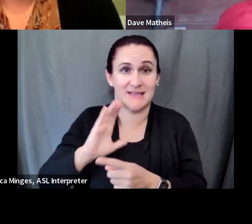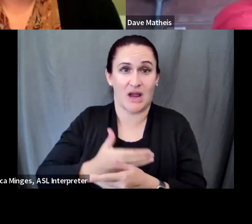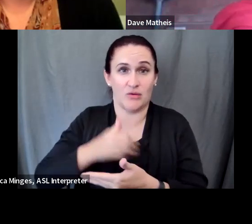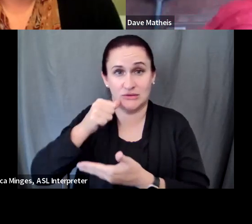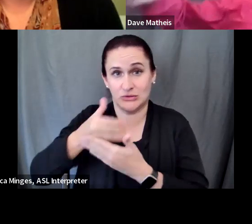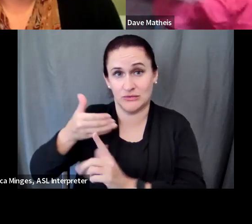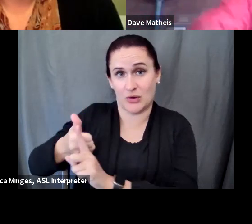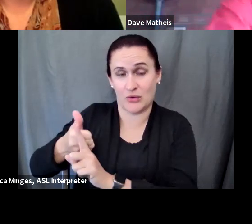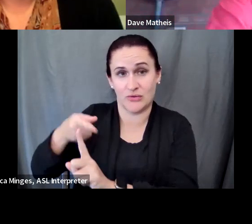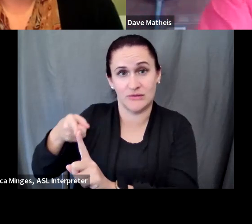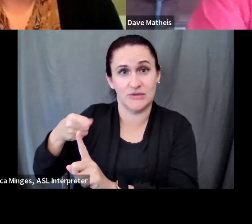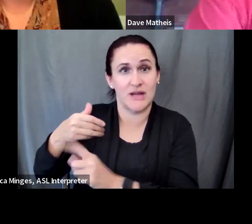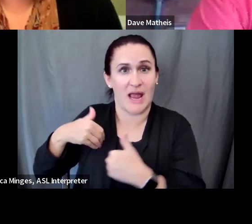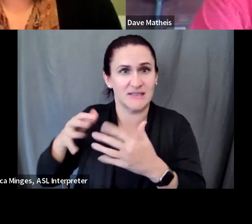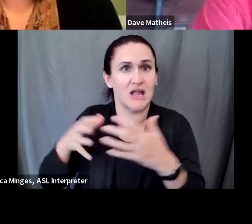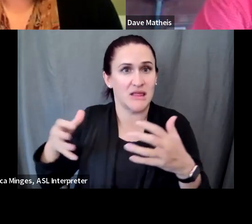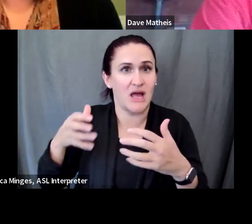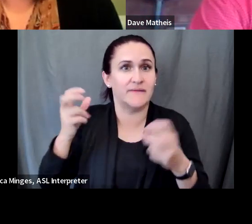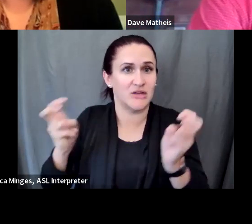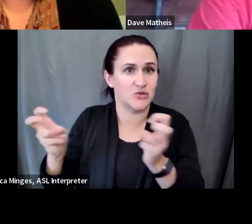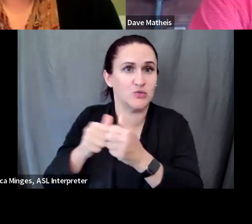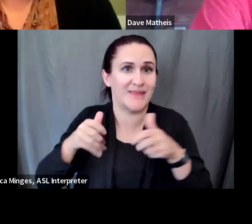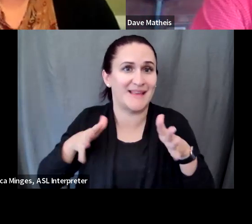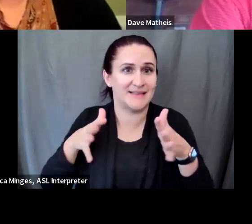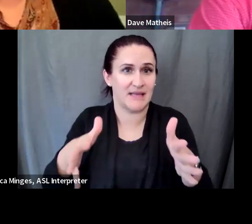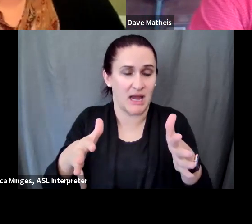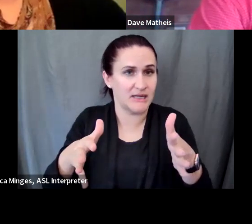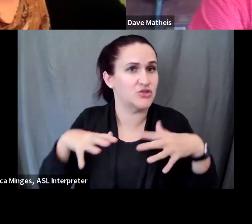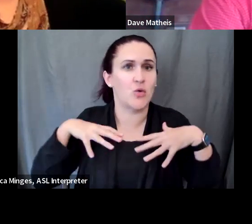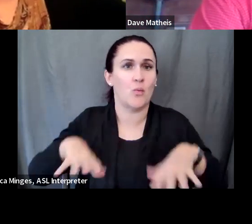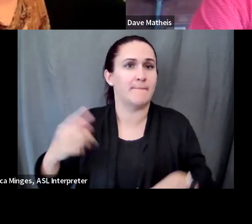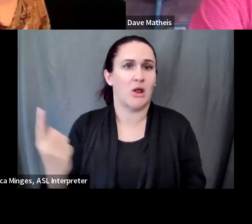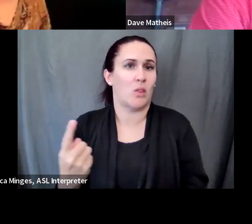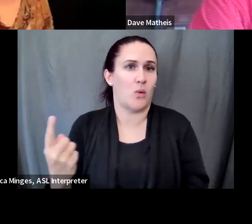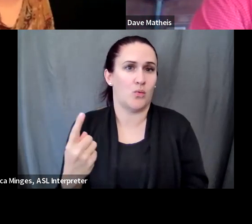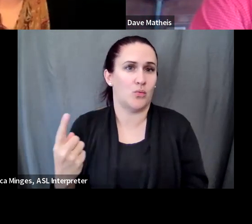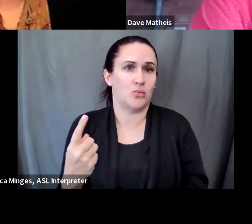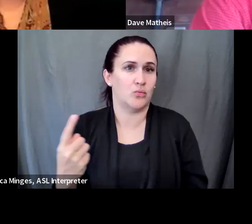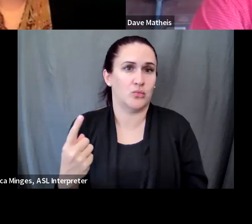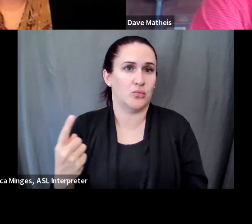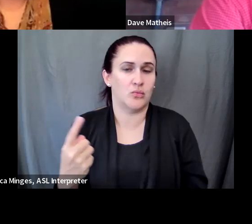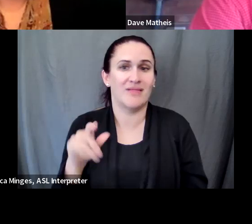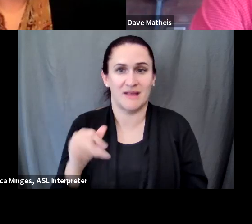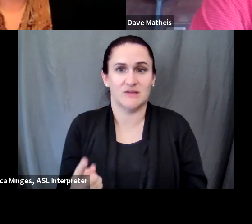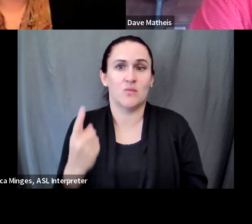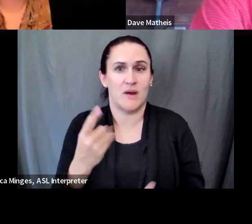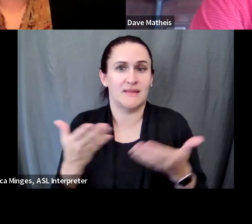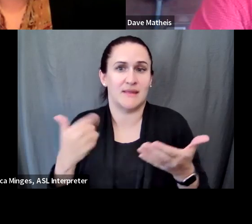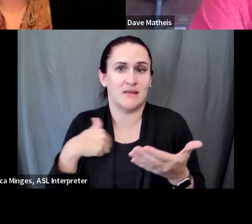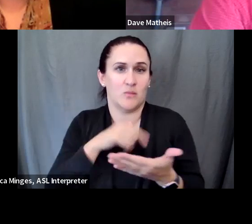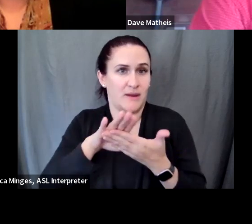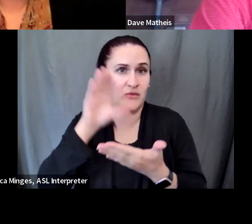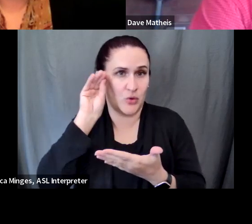a lot of issues with anxiety. She doesn't want to be alone, is one of the things that we've learned.